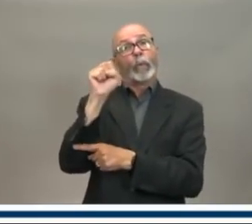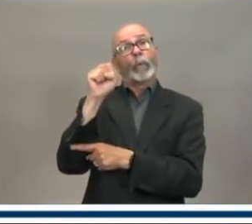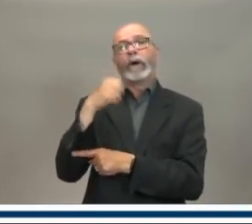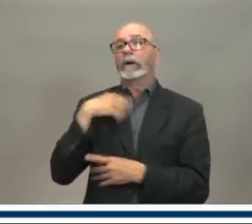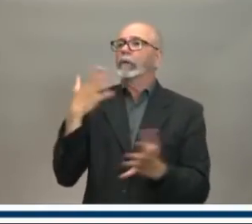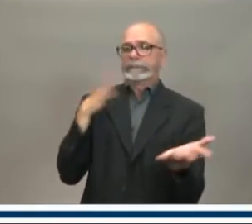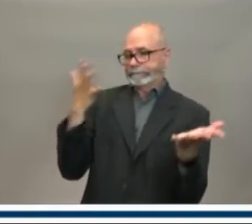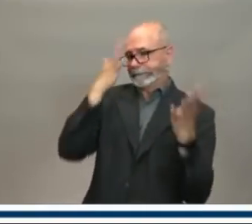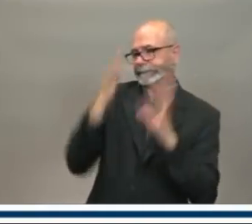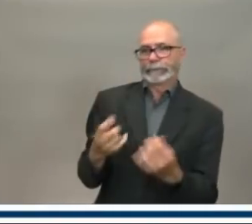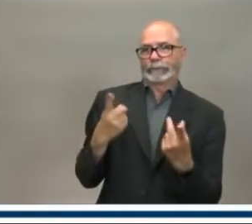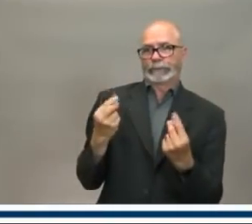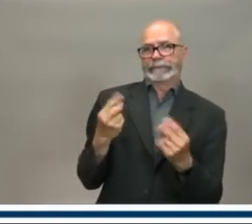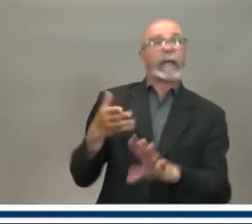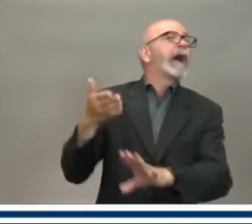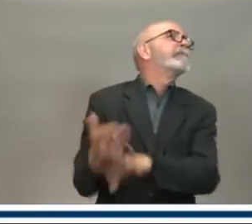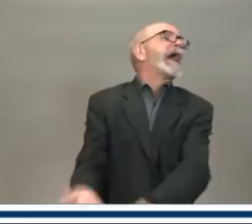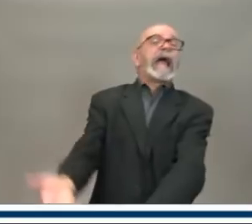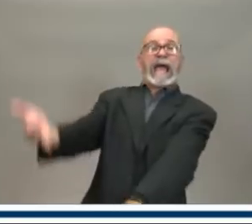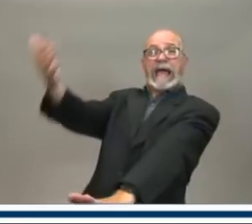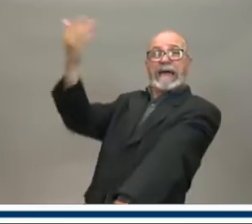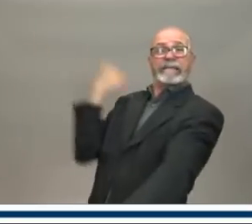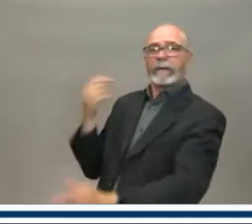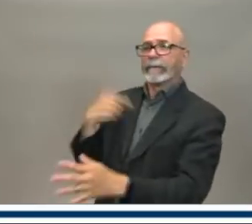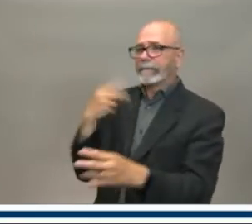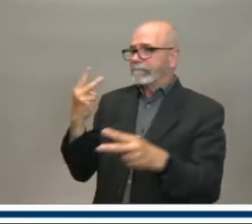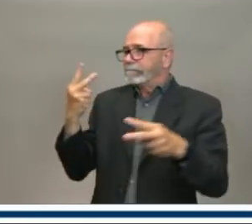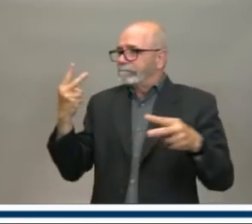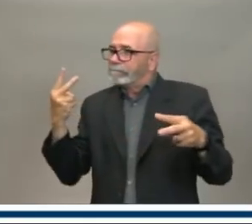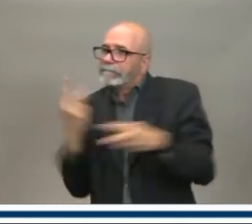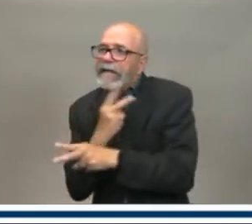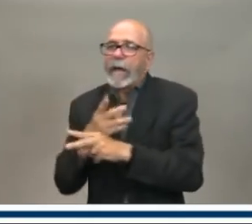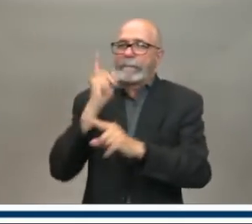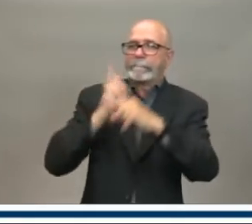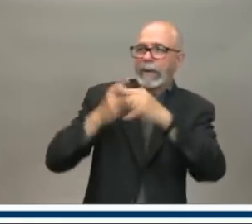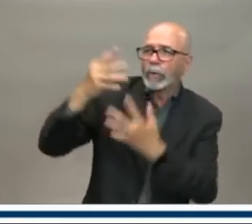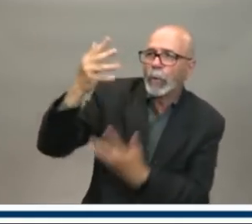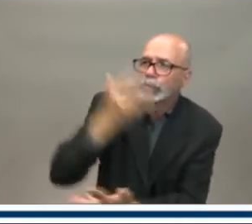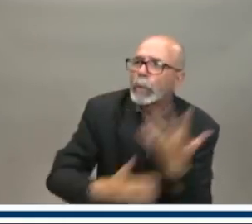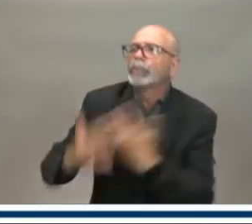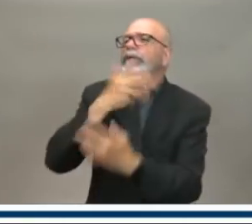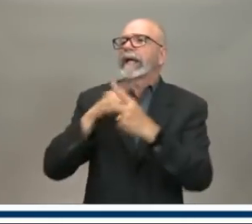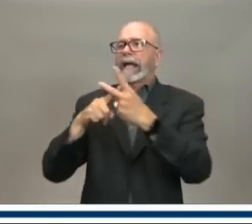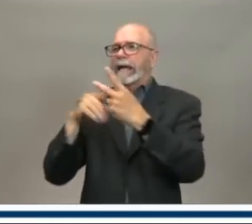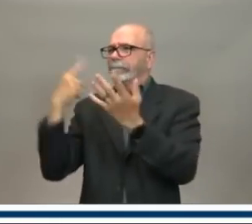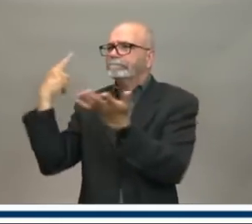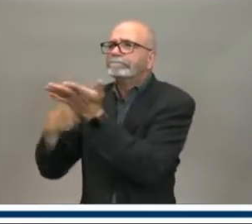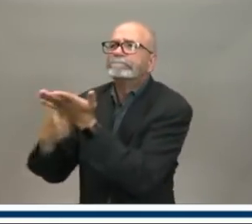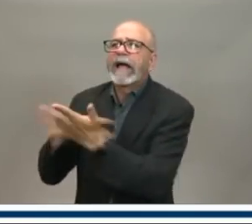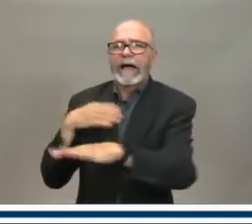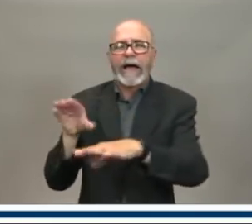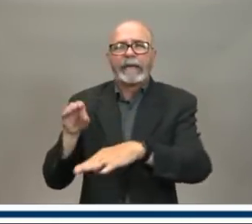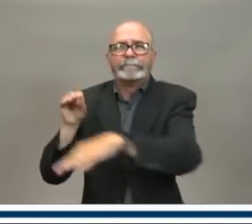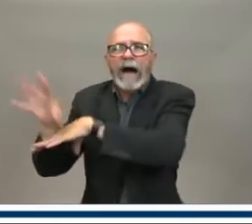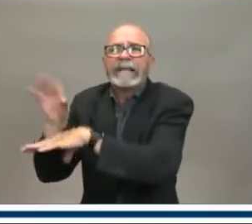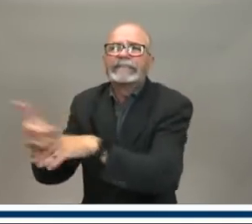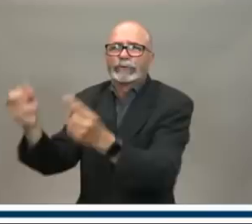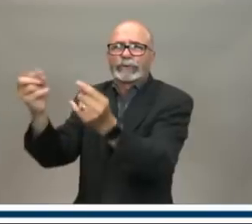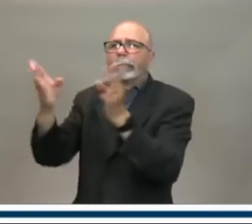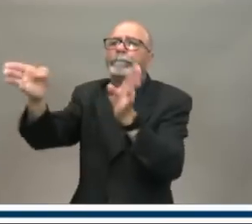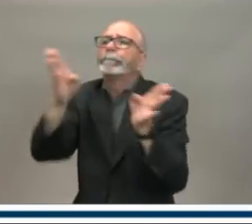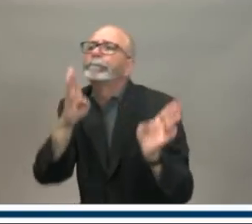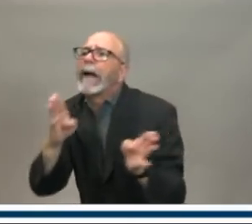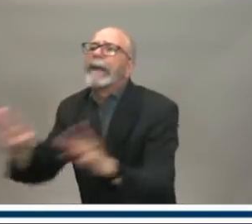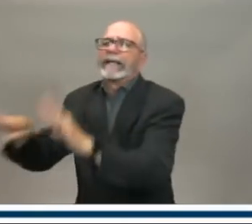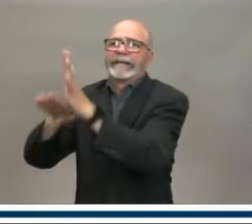advance of that with associations who can go out and work with their members to help prepare those members to get open. The day that we are confident enough to